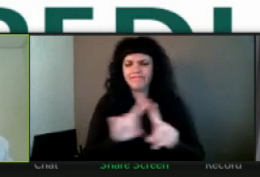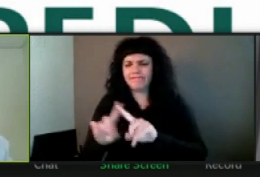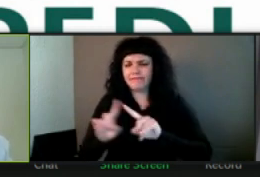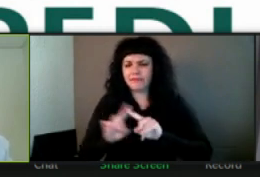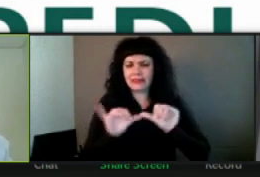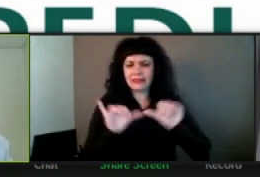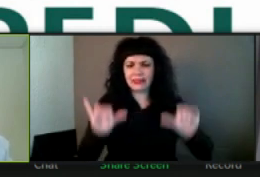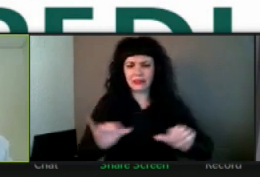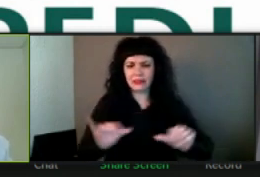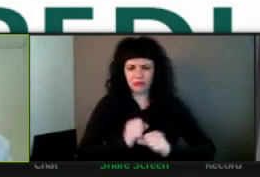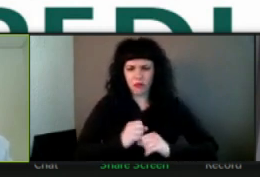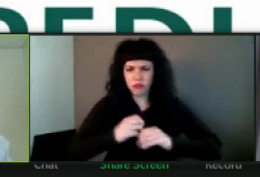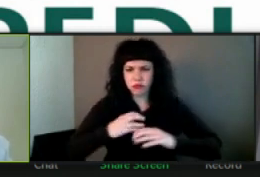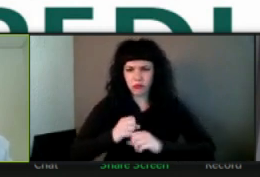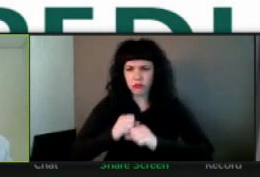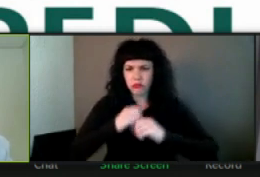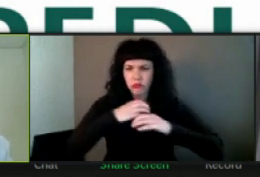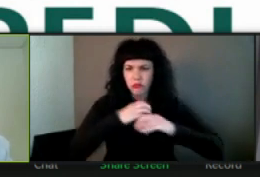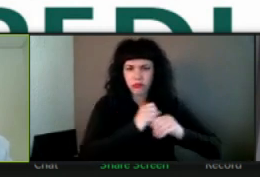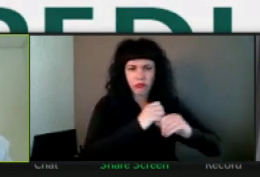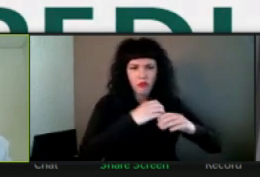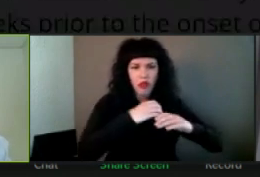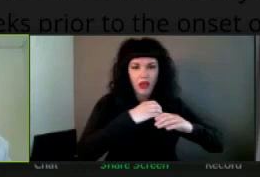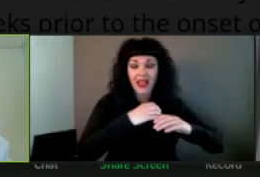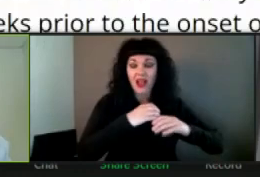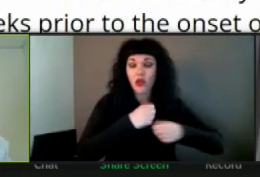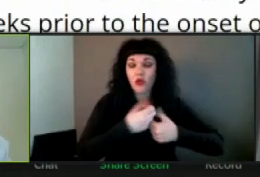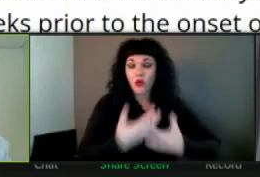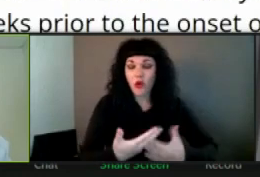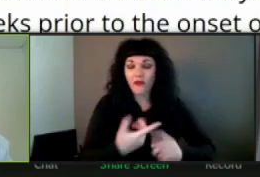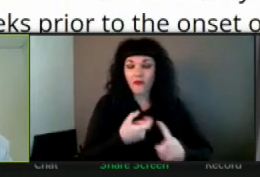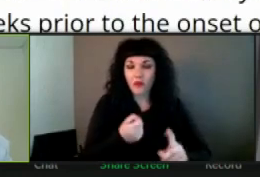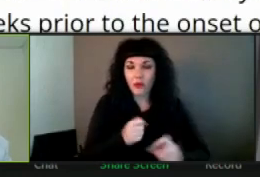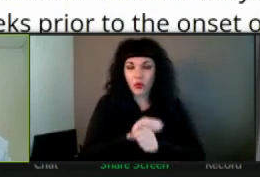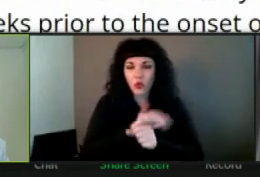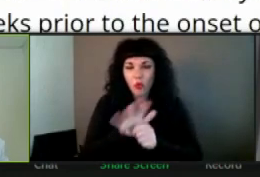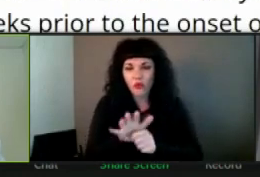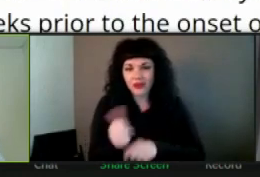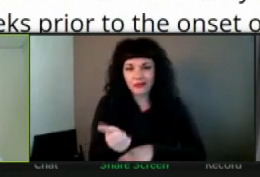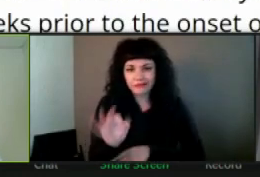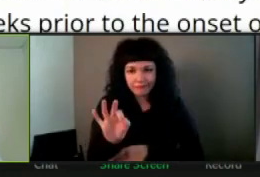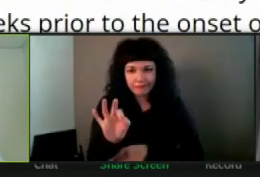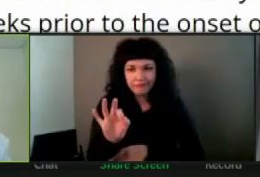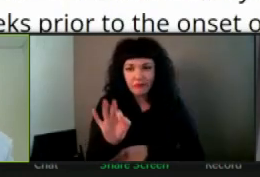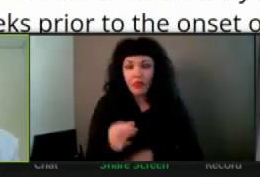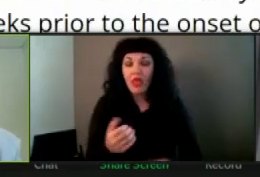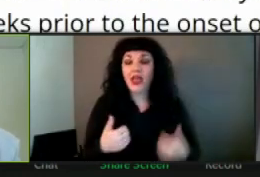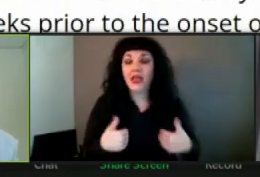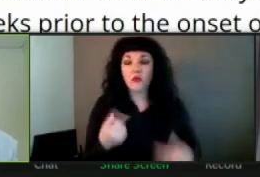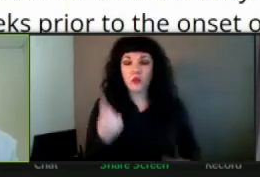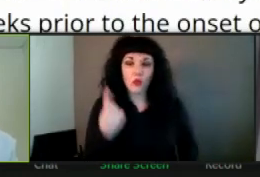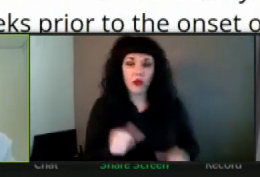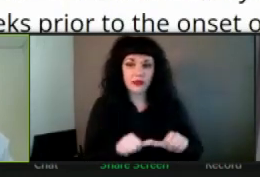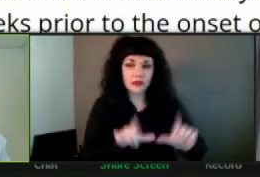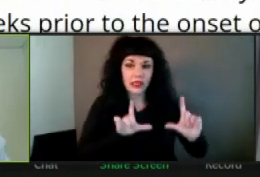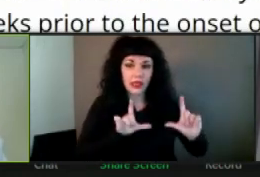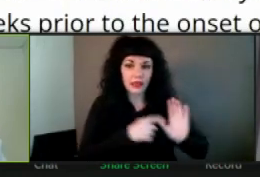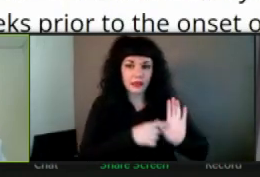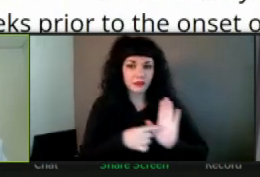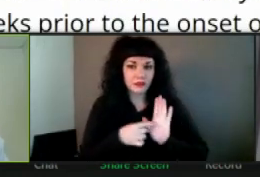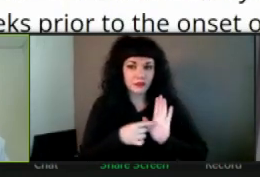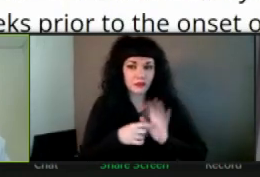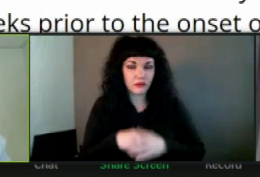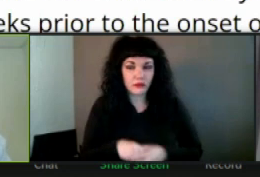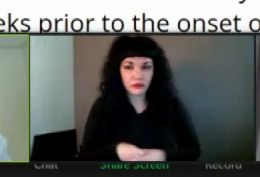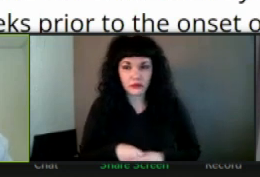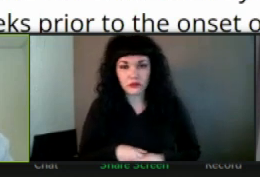COVID-19. And I just have one slide on that, but basically, even as we were taking care of this